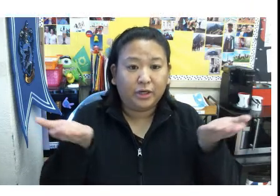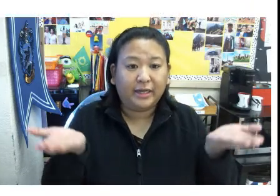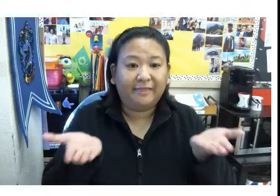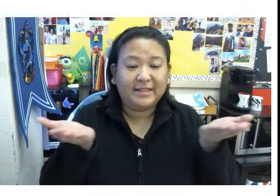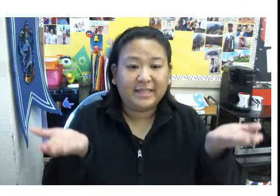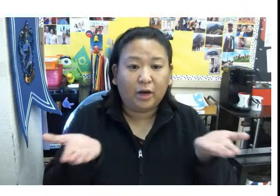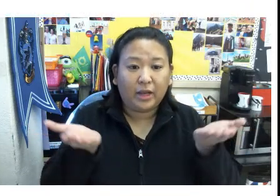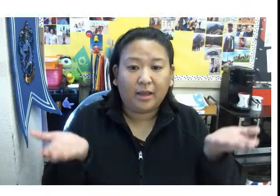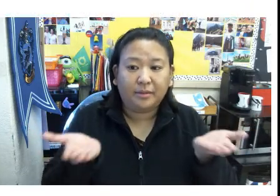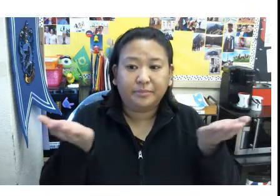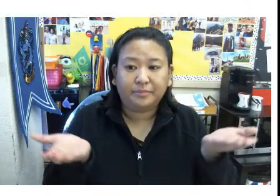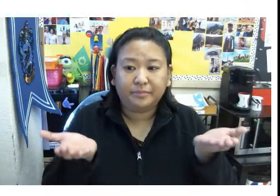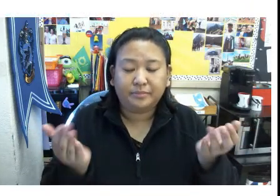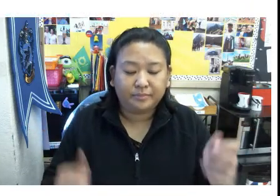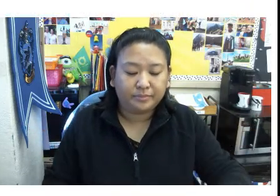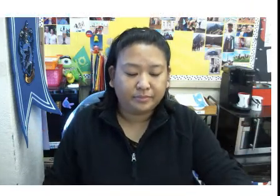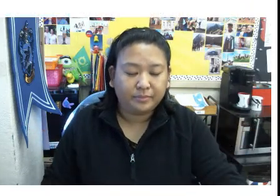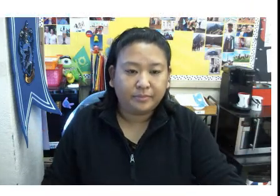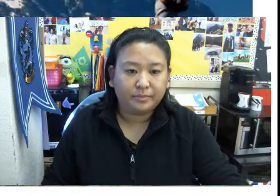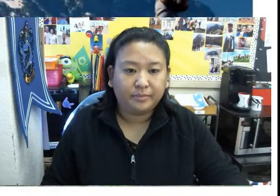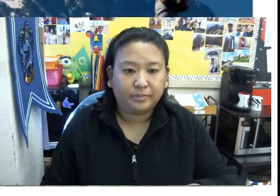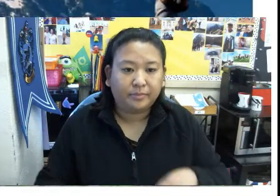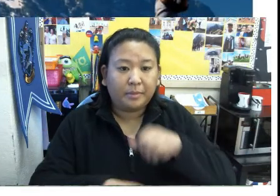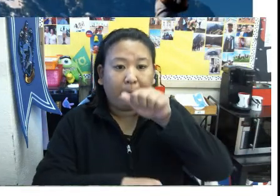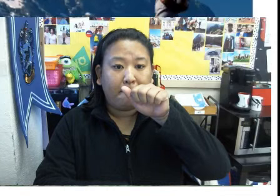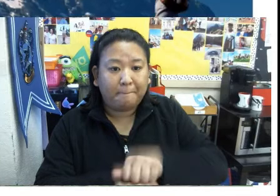Here, in this area.